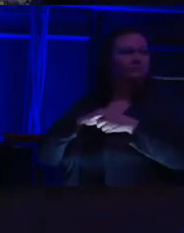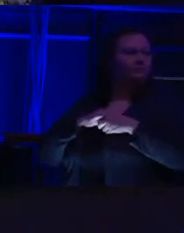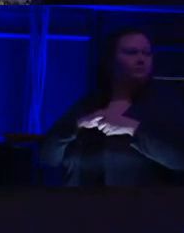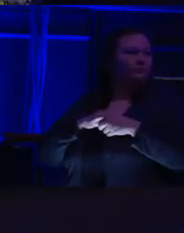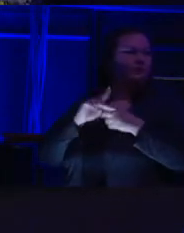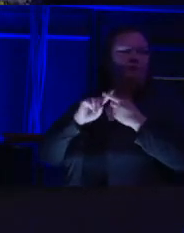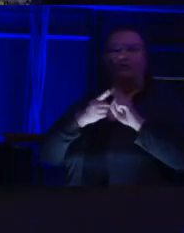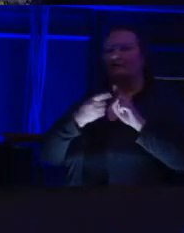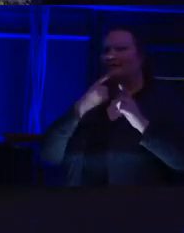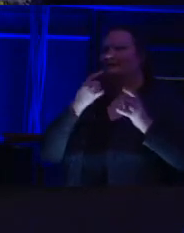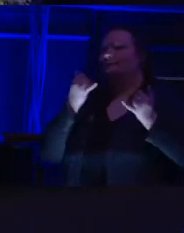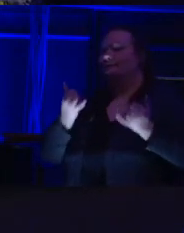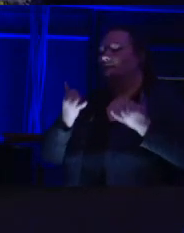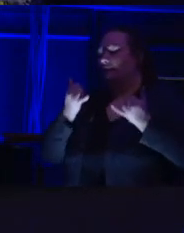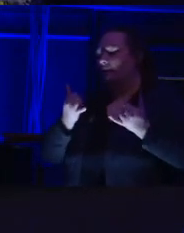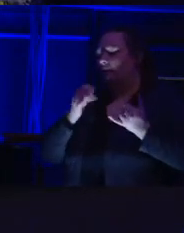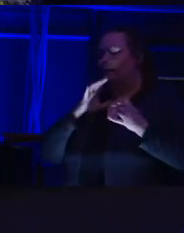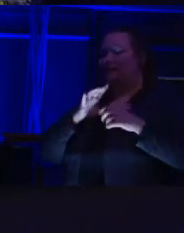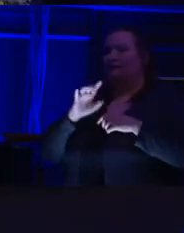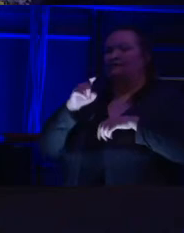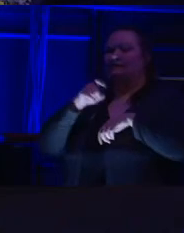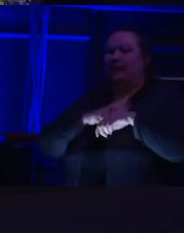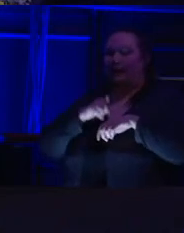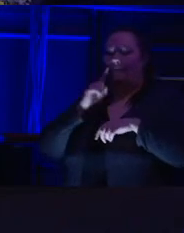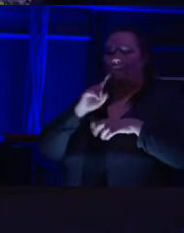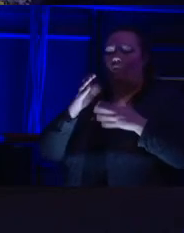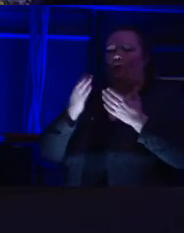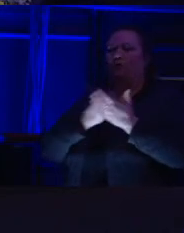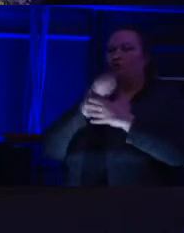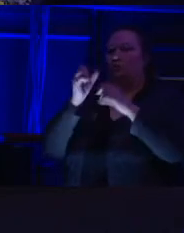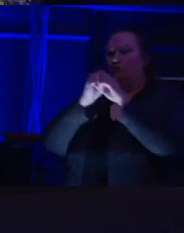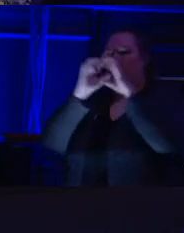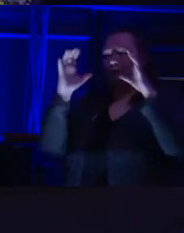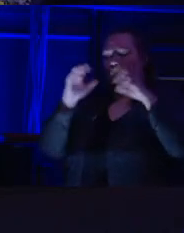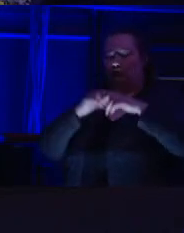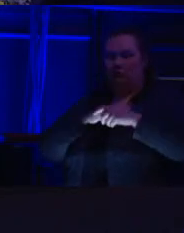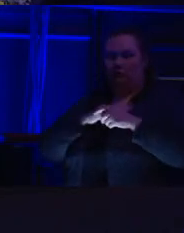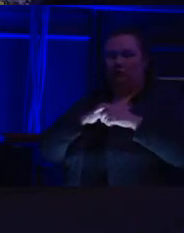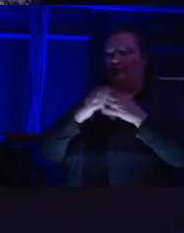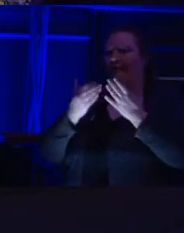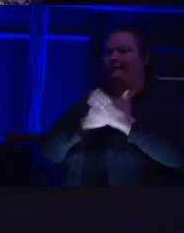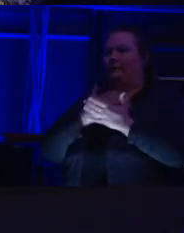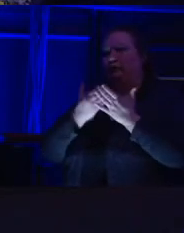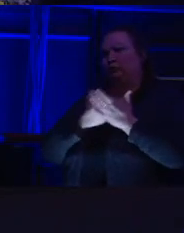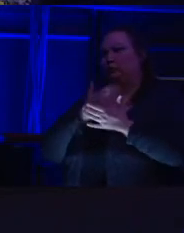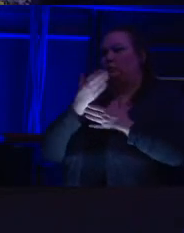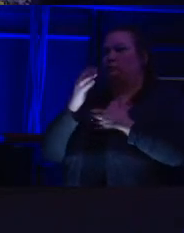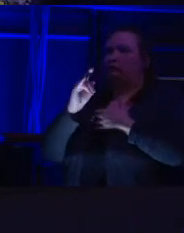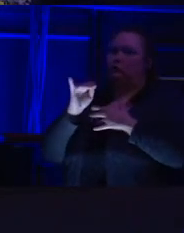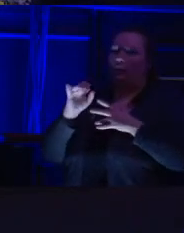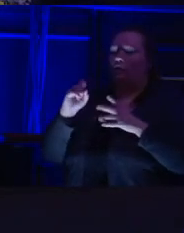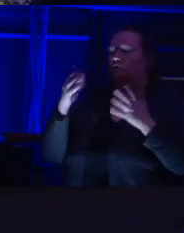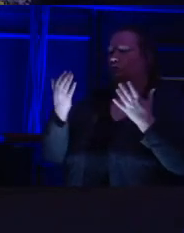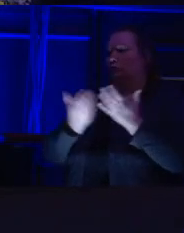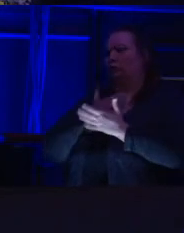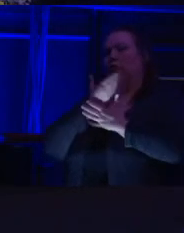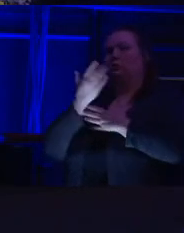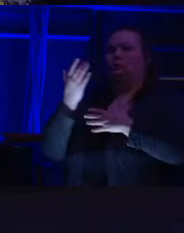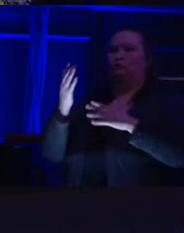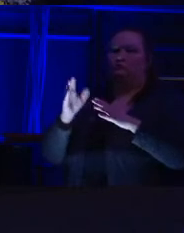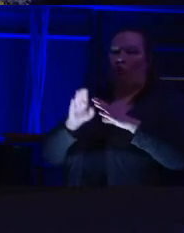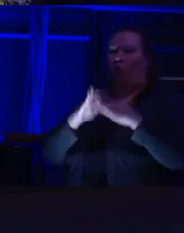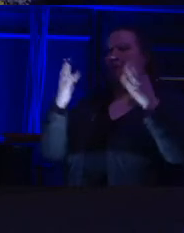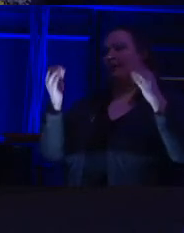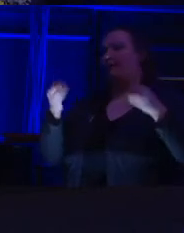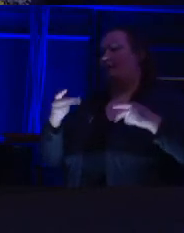Friends, I say today, it is time for a new vision, a new punctuation, a new opening of possibilities